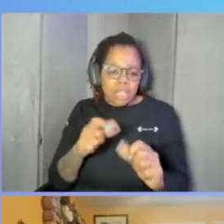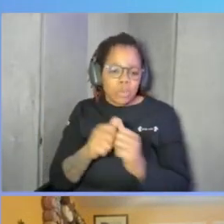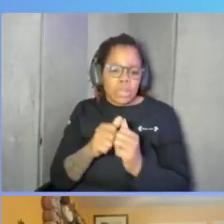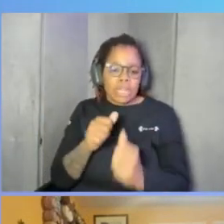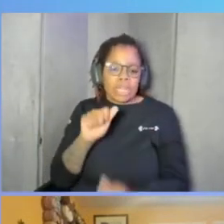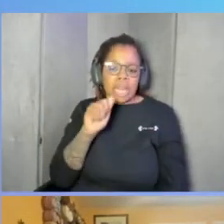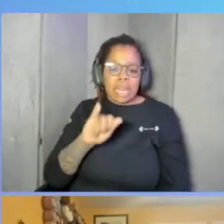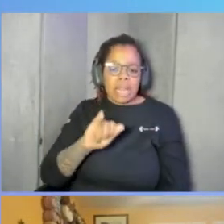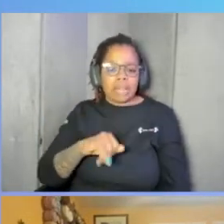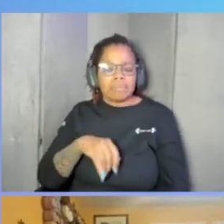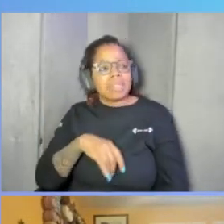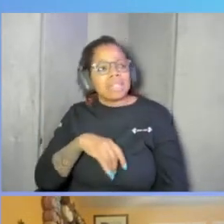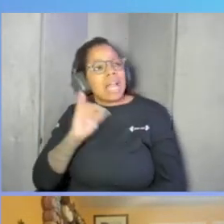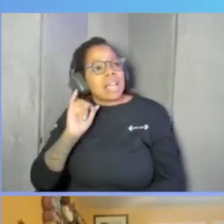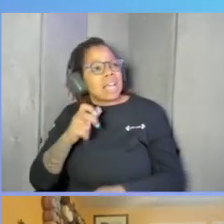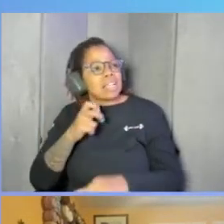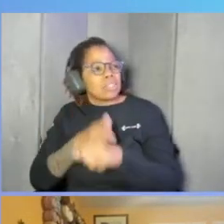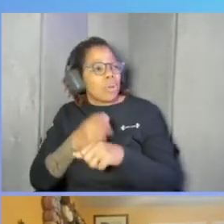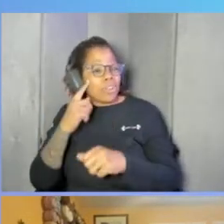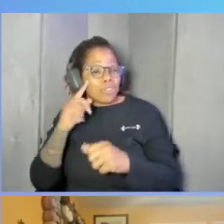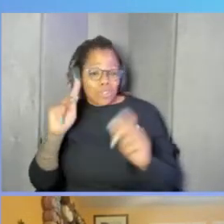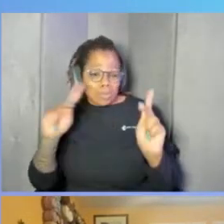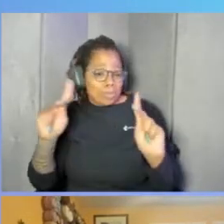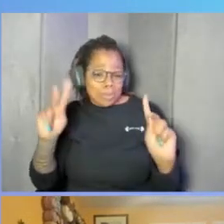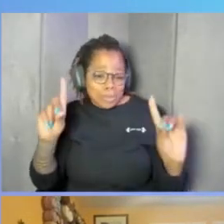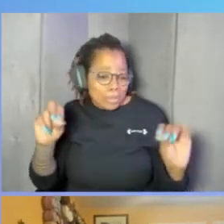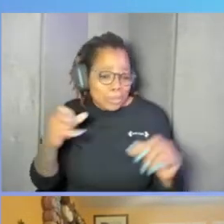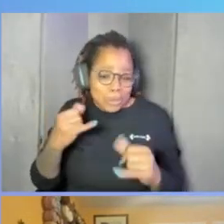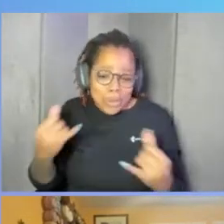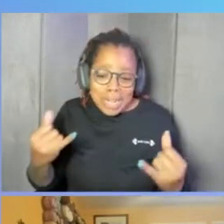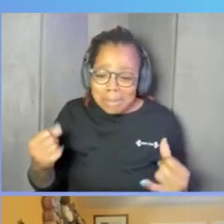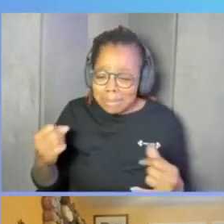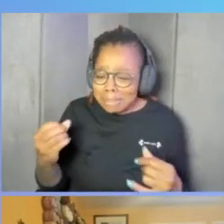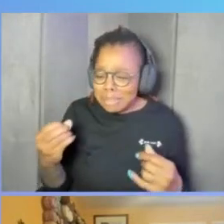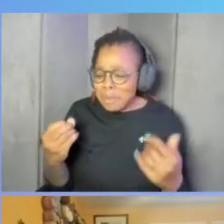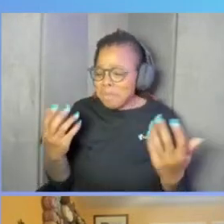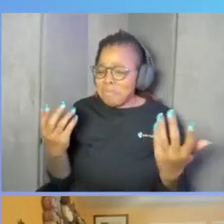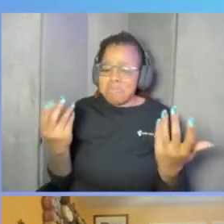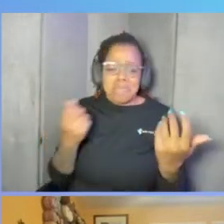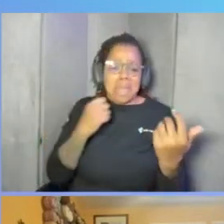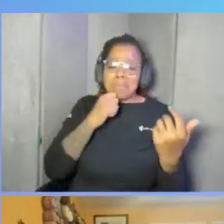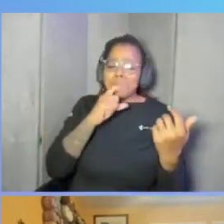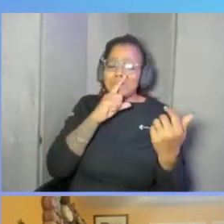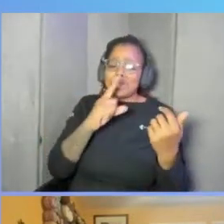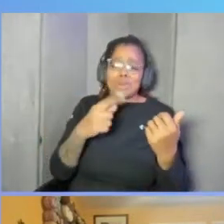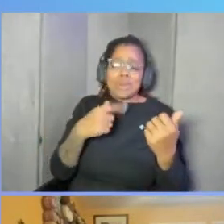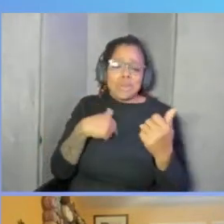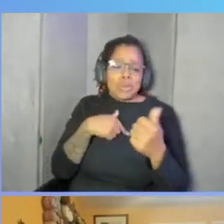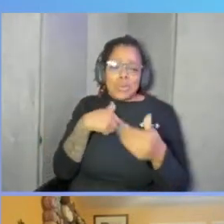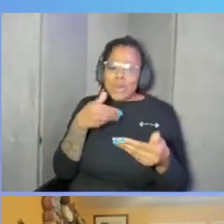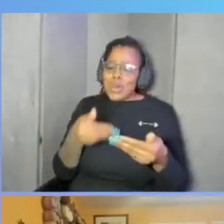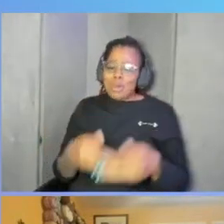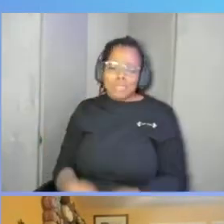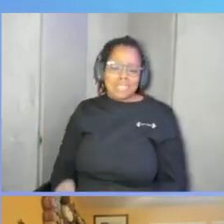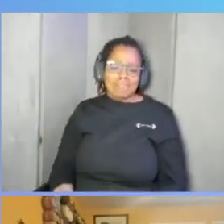Well, that's hard even for humans to do right now. So I'm not sure that we're terribly